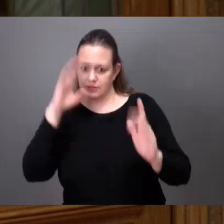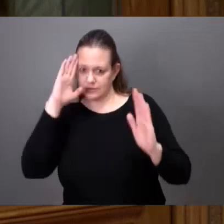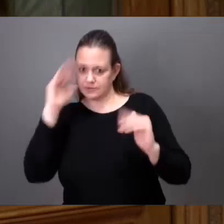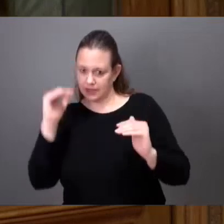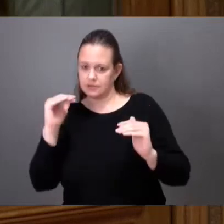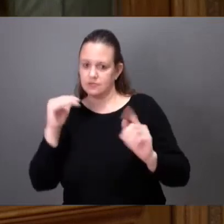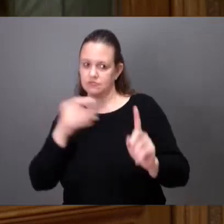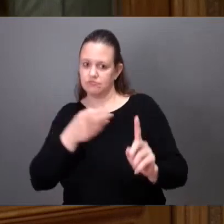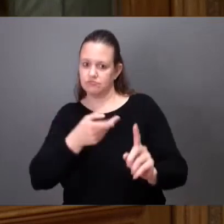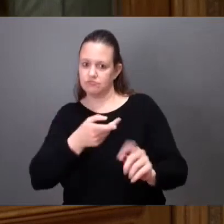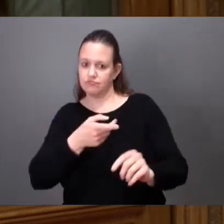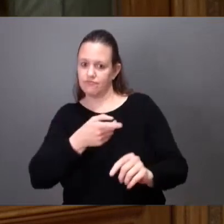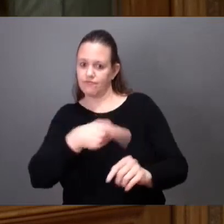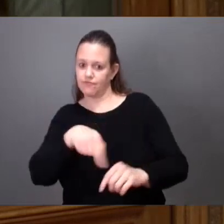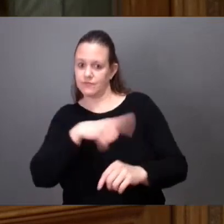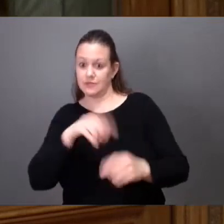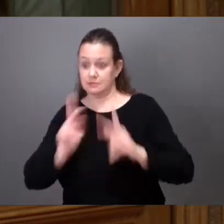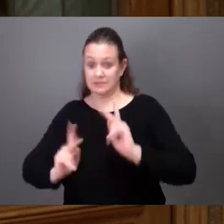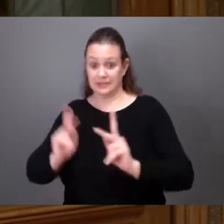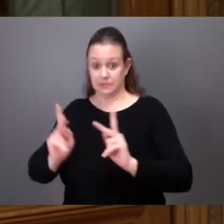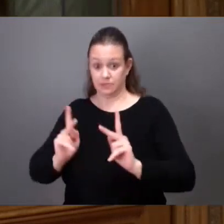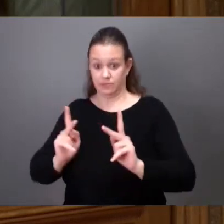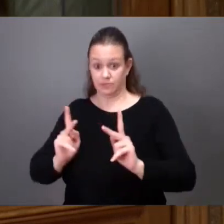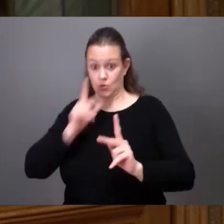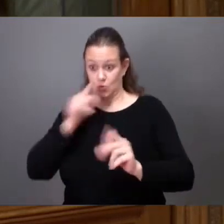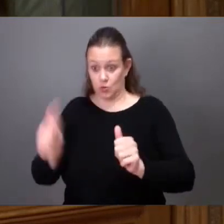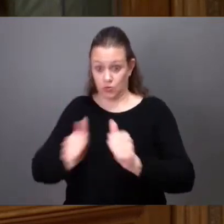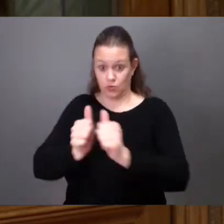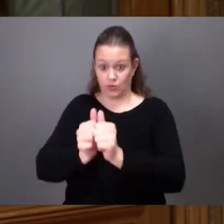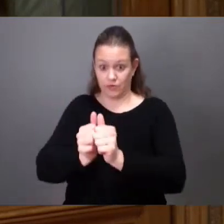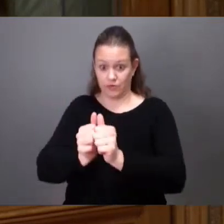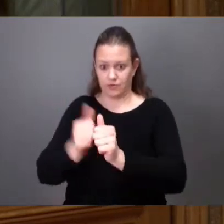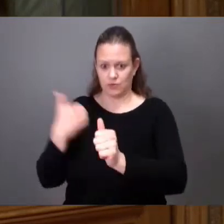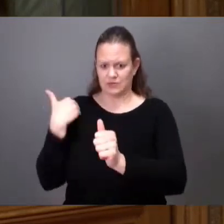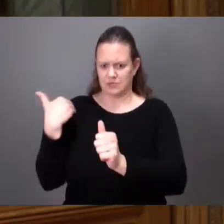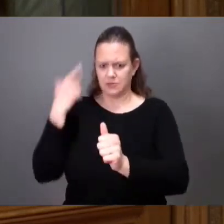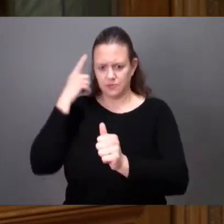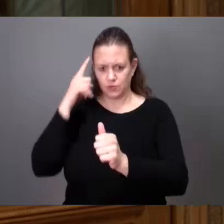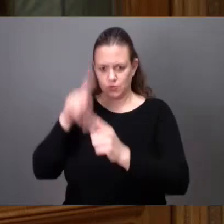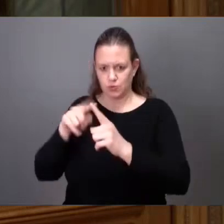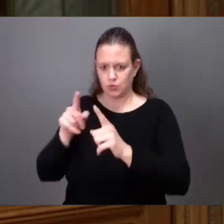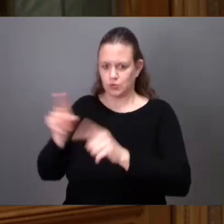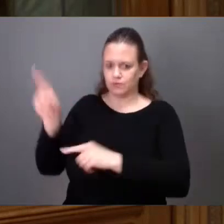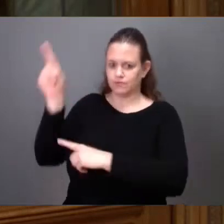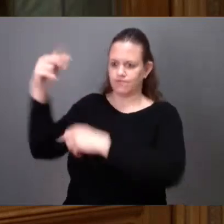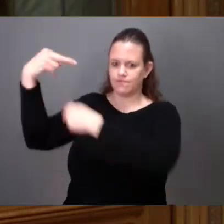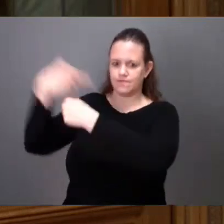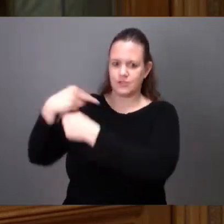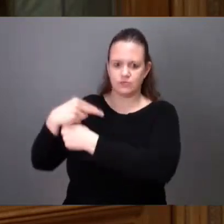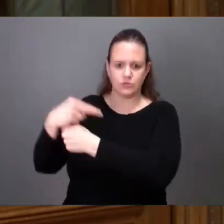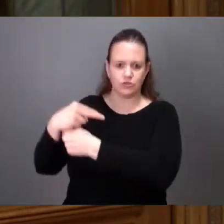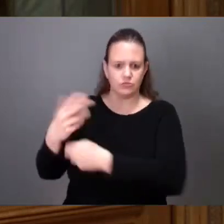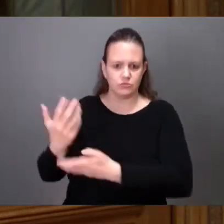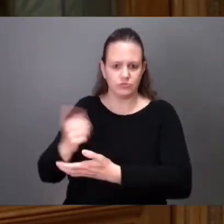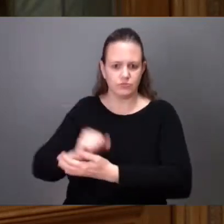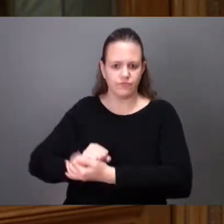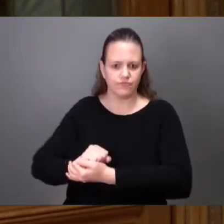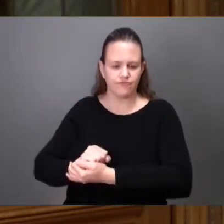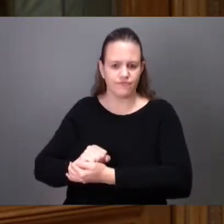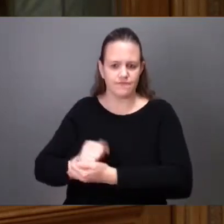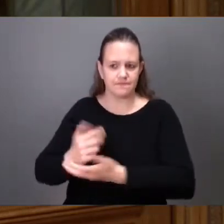doesn't exist in this province, Mr. Speaker, and it was a basic admission from the Minister of Public Safety earlier this